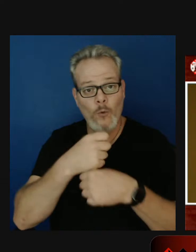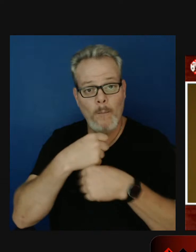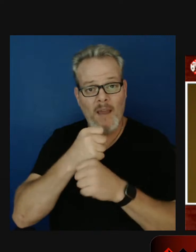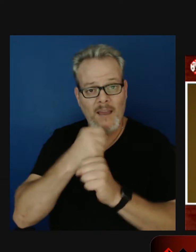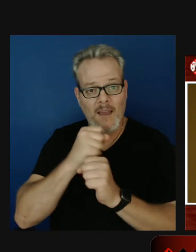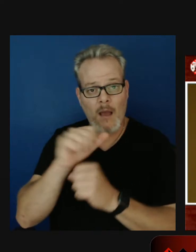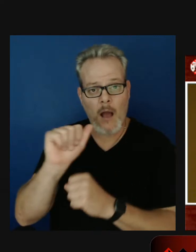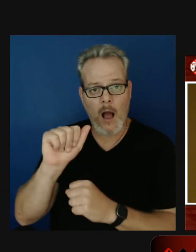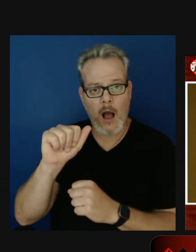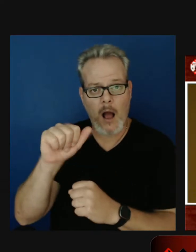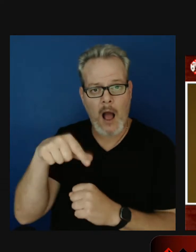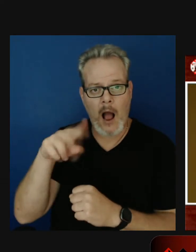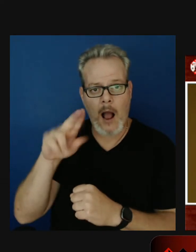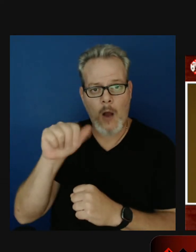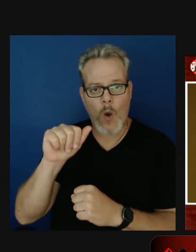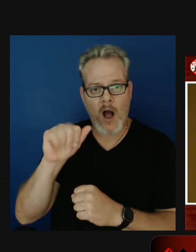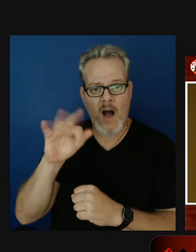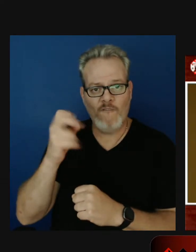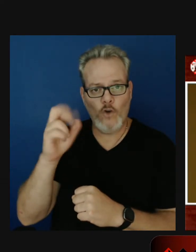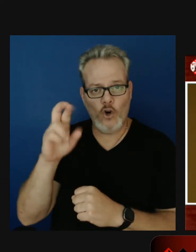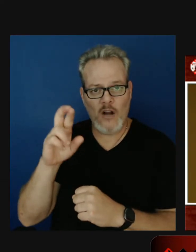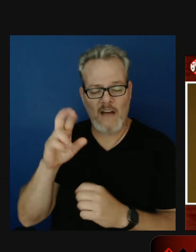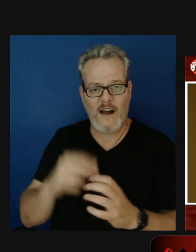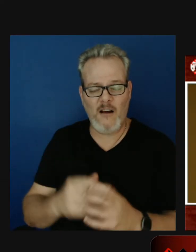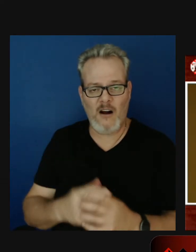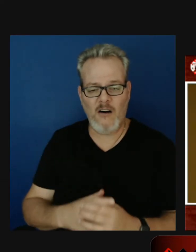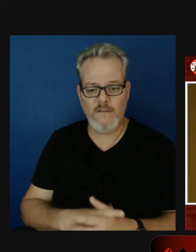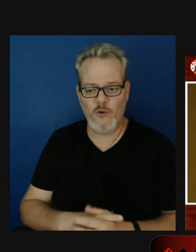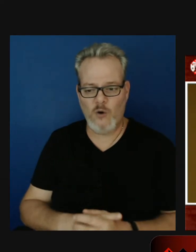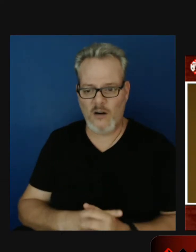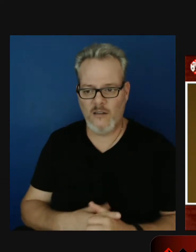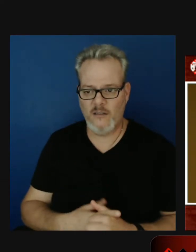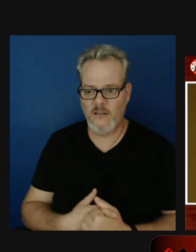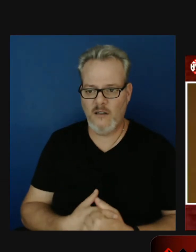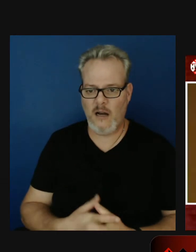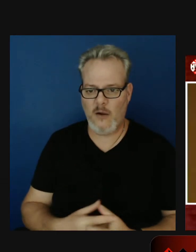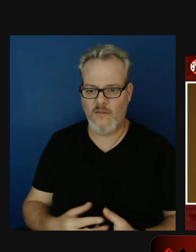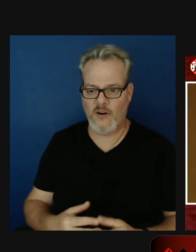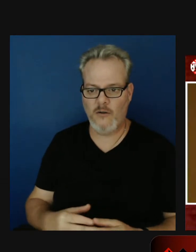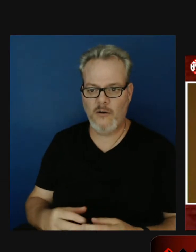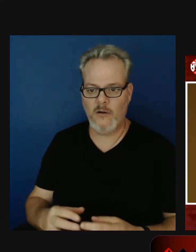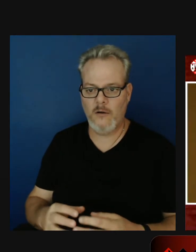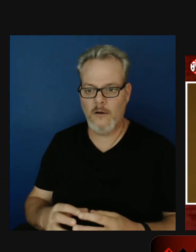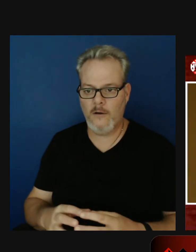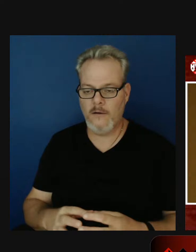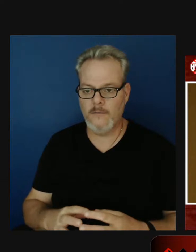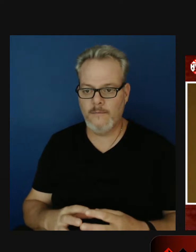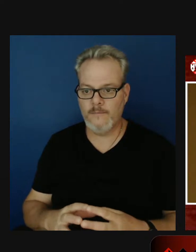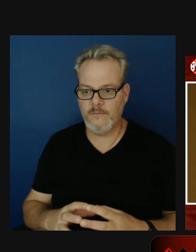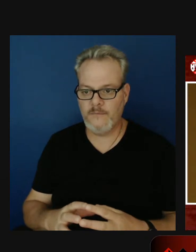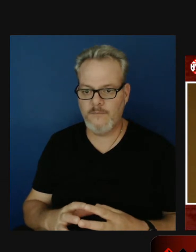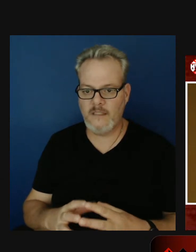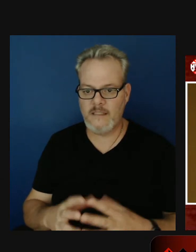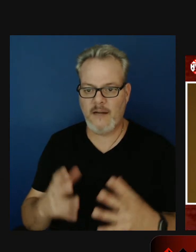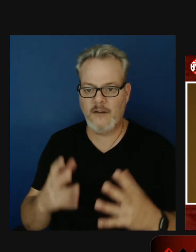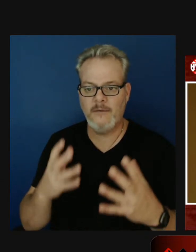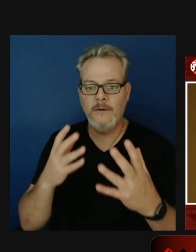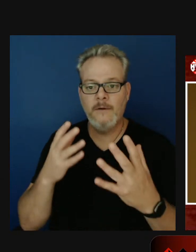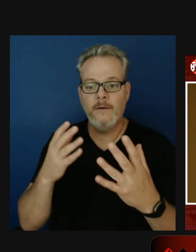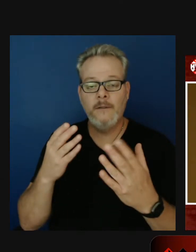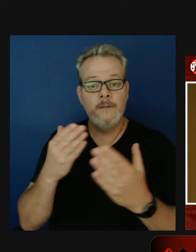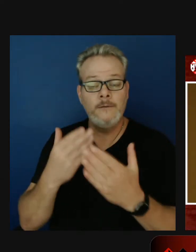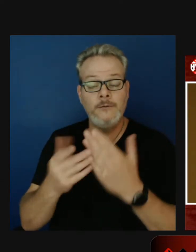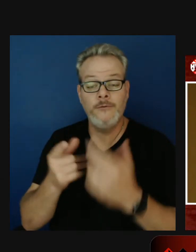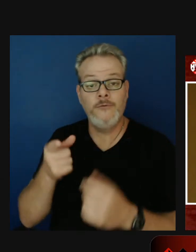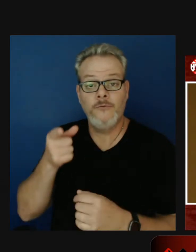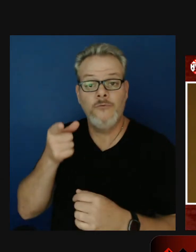just look underground and see. You need to have a well. So there's large parts of the US that don't have wells in them, but there's large parts that do, and map